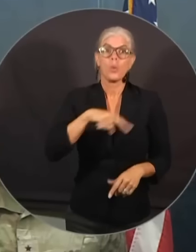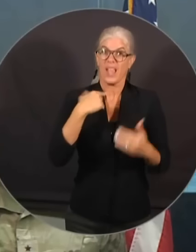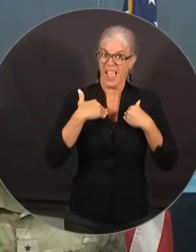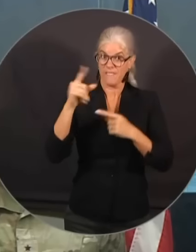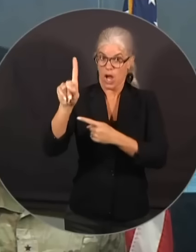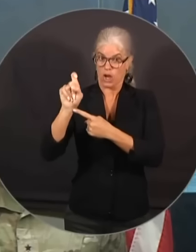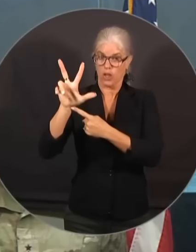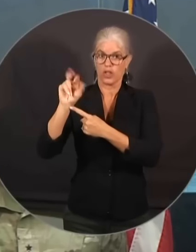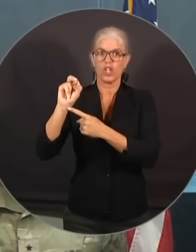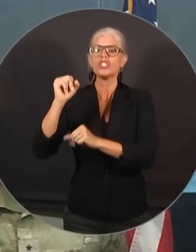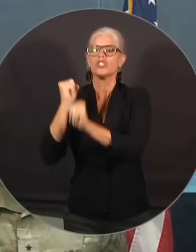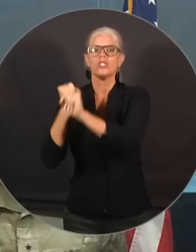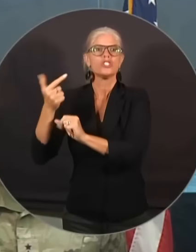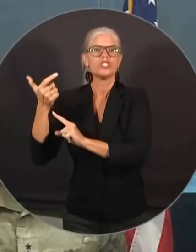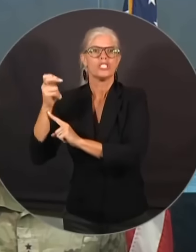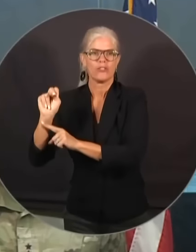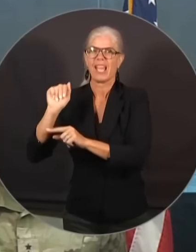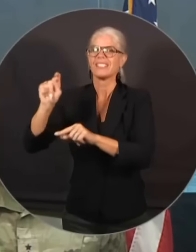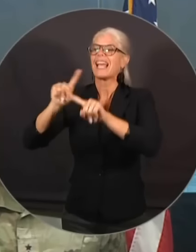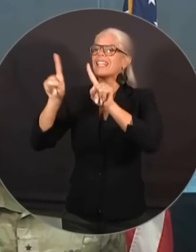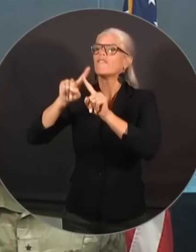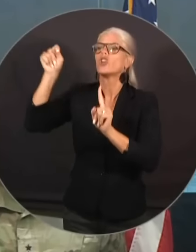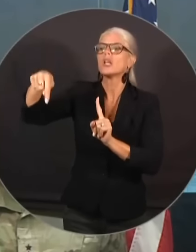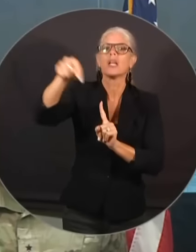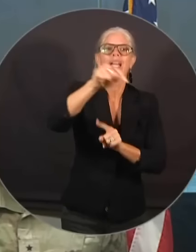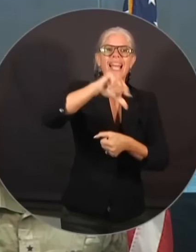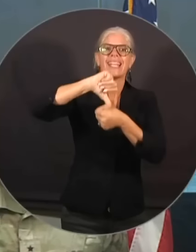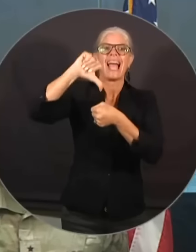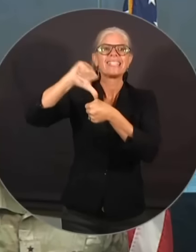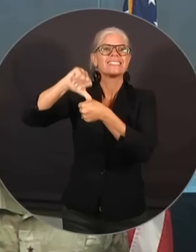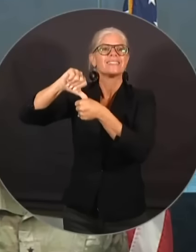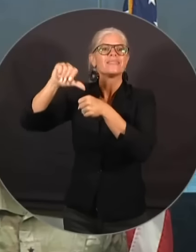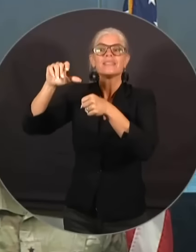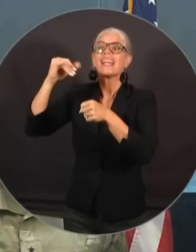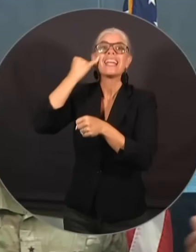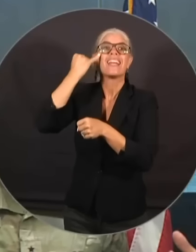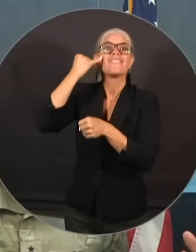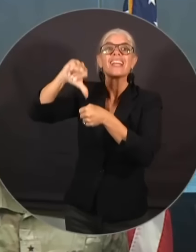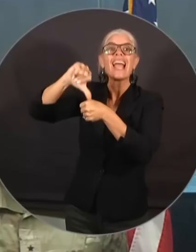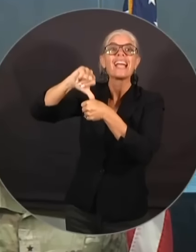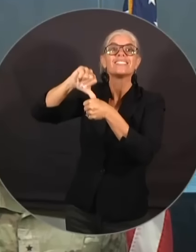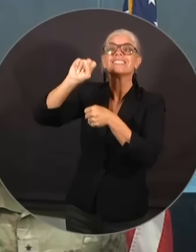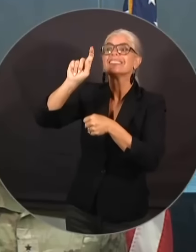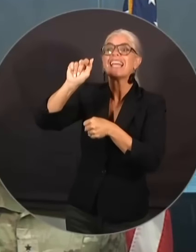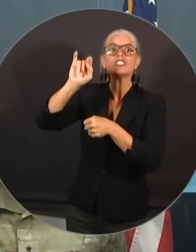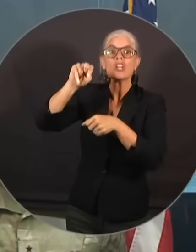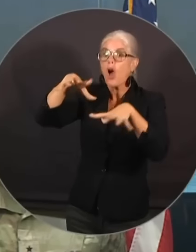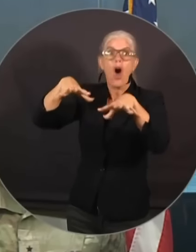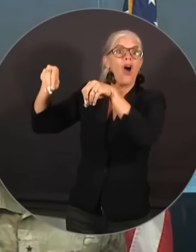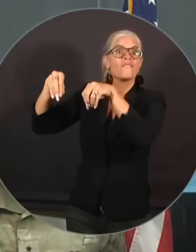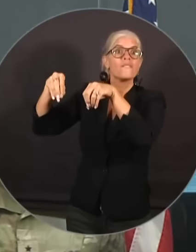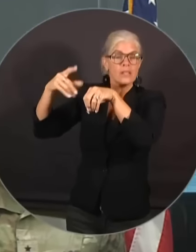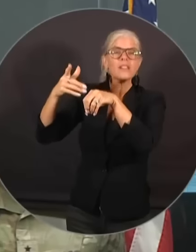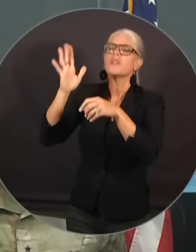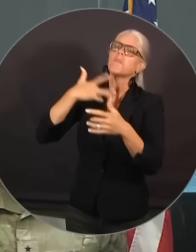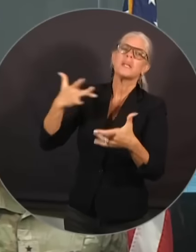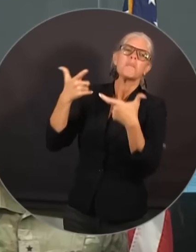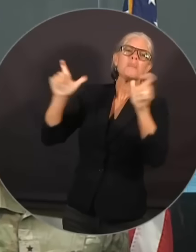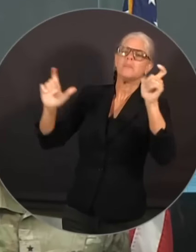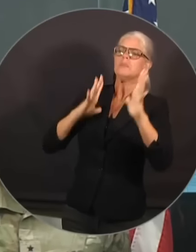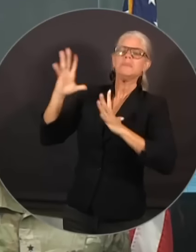various gas stations. So when they lose power, most of the newer gas stations or the larger stations have generators